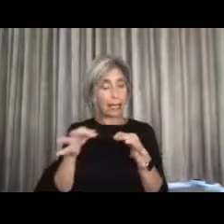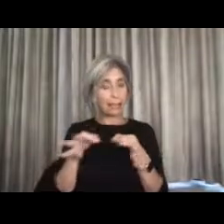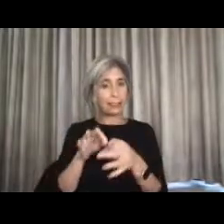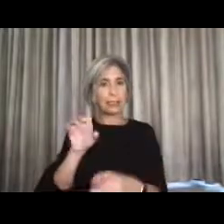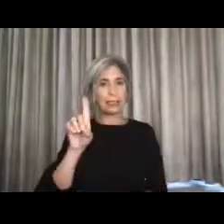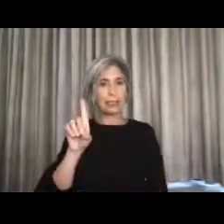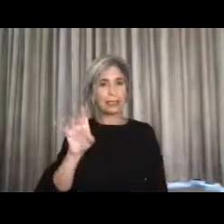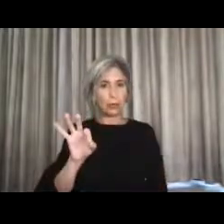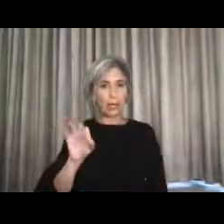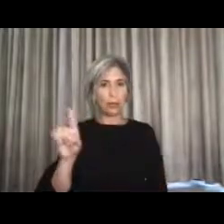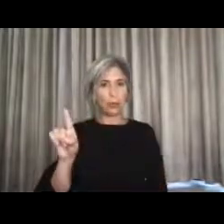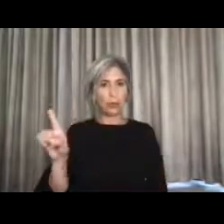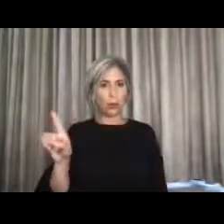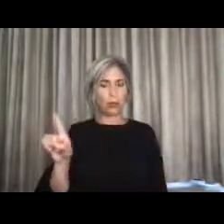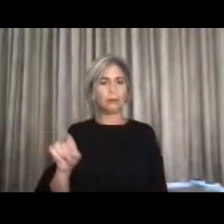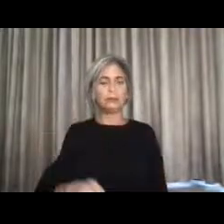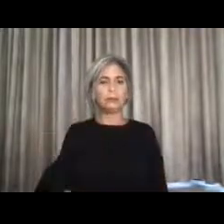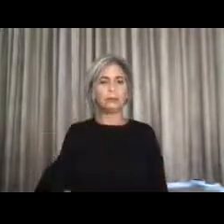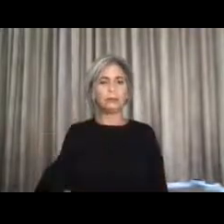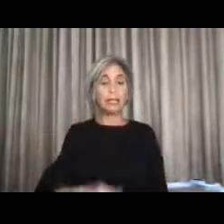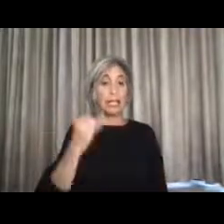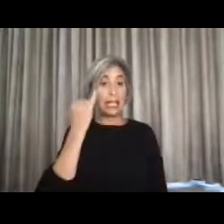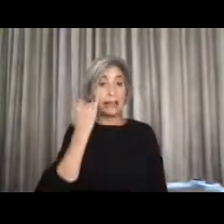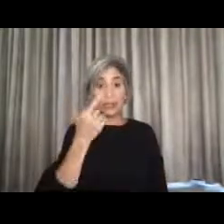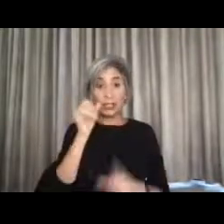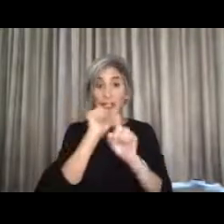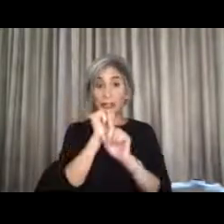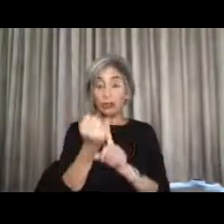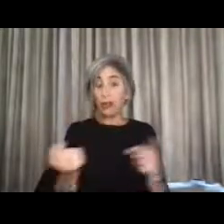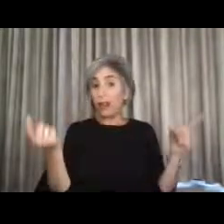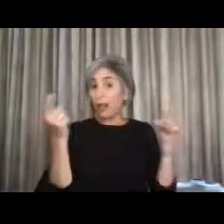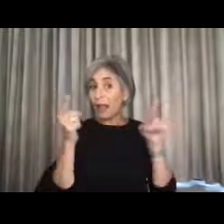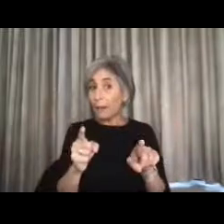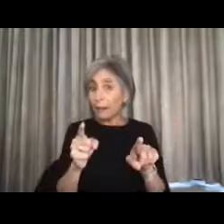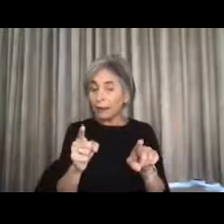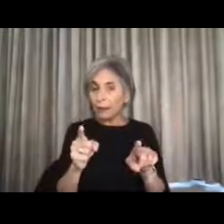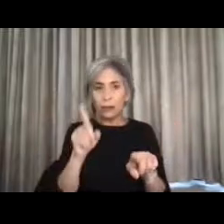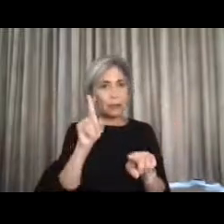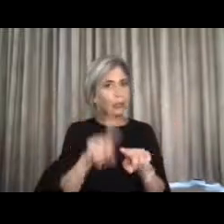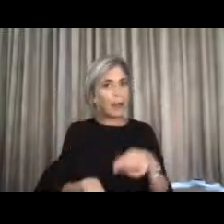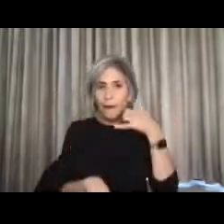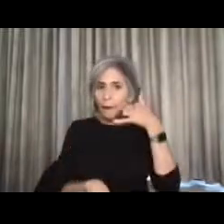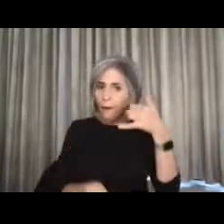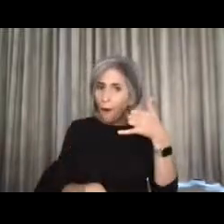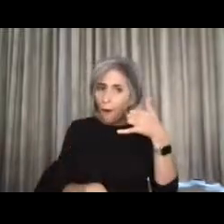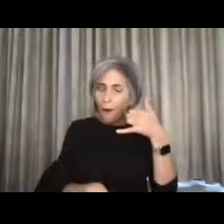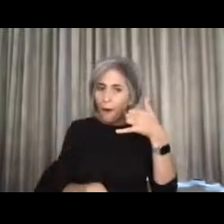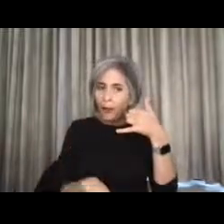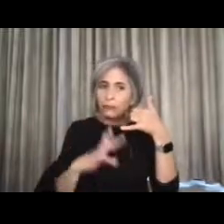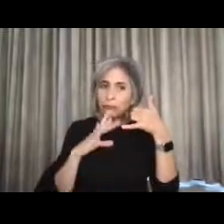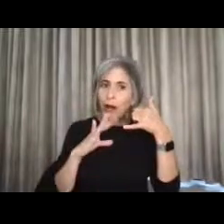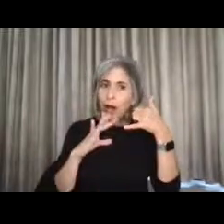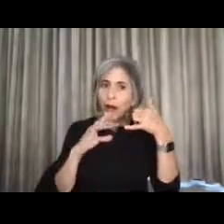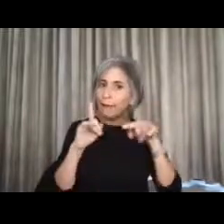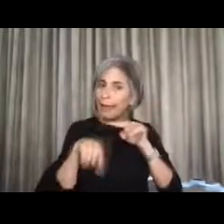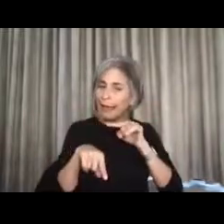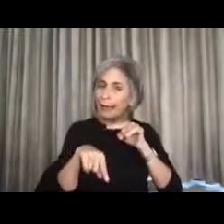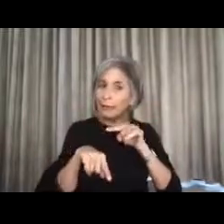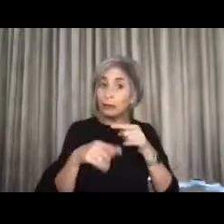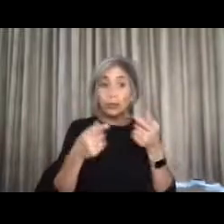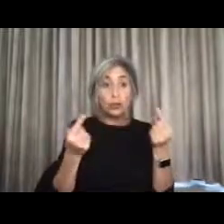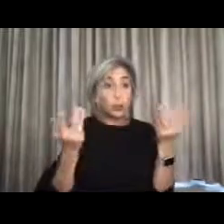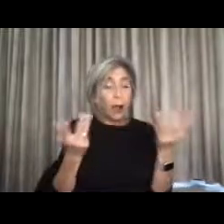well as many others. So if you're in a situation where you cannot make a phone call and speak, then you can go ahead and